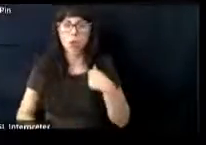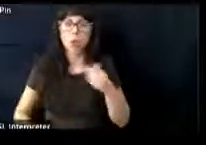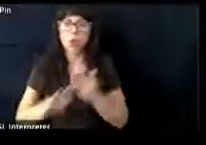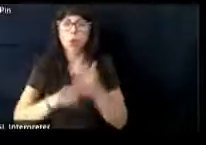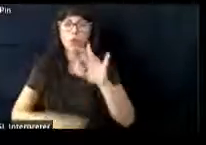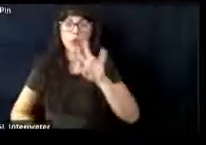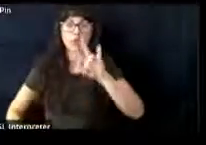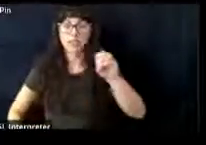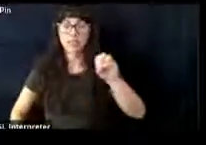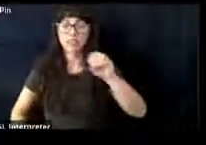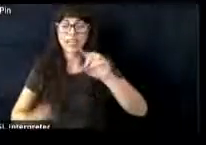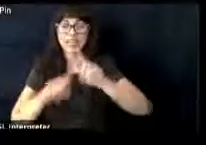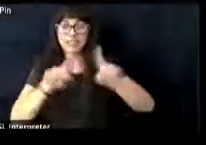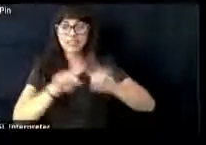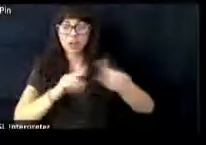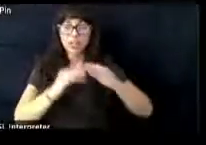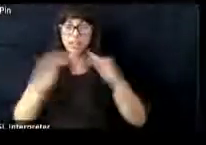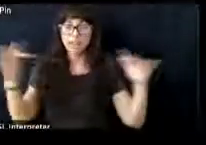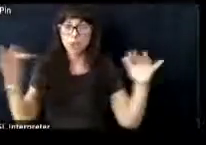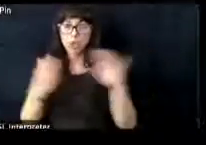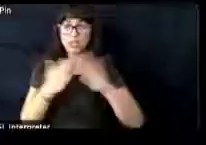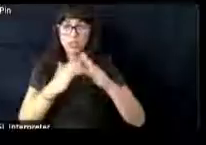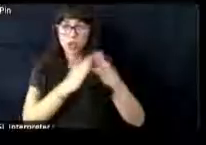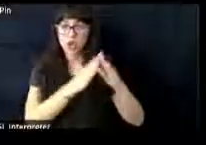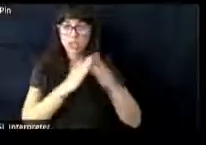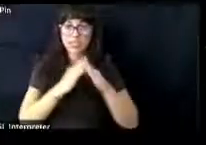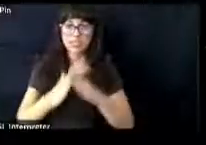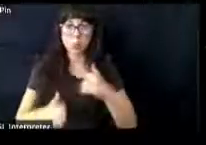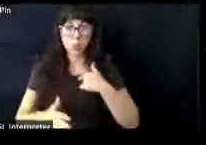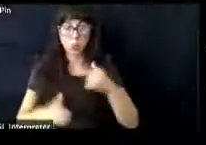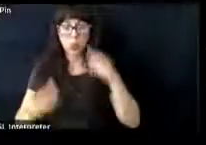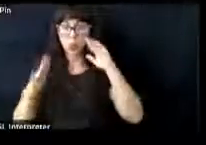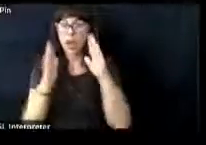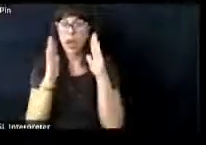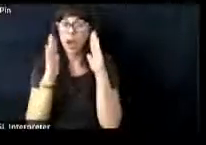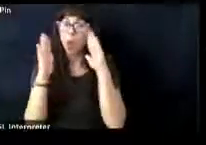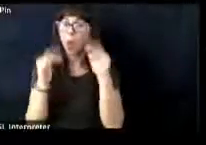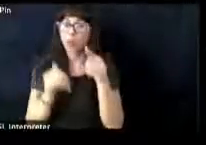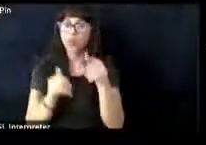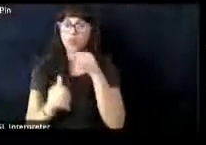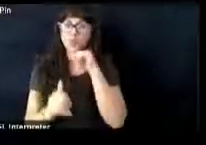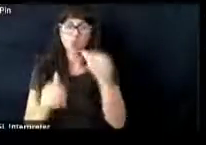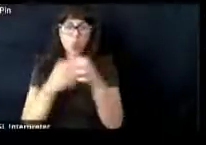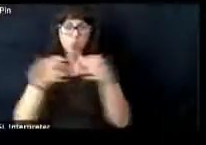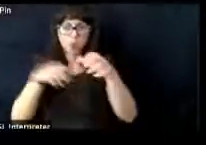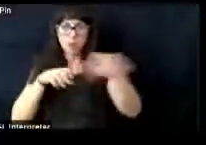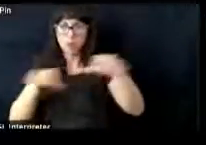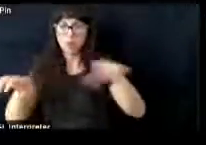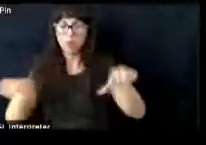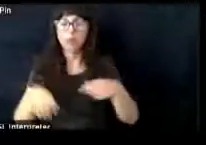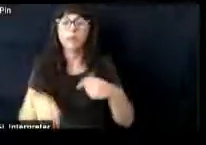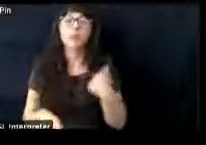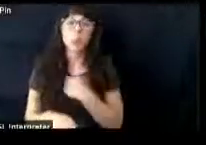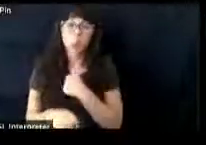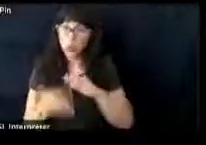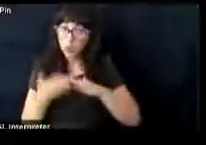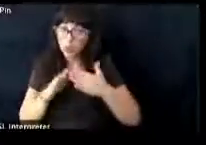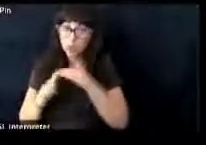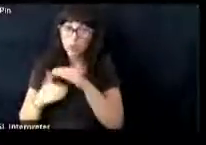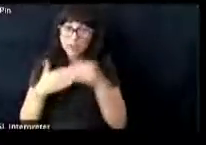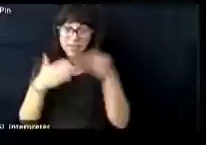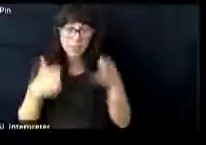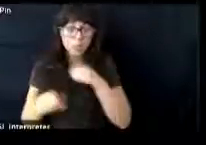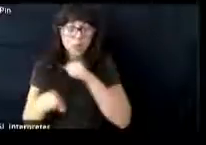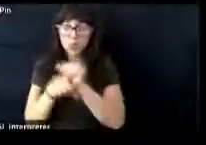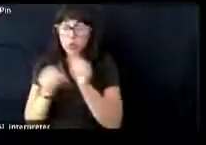different and diverse neighborhoods, and we ask that you please do not break us up. As community leaders, we have worked with other neighborhoods